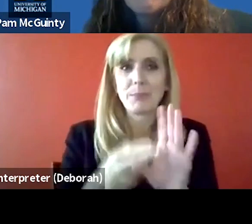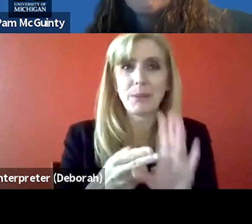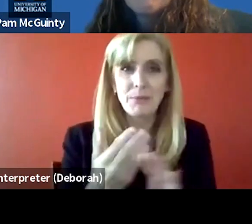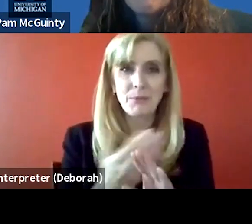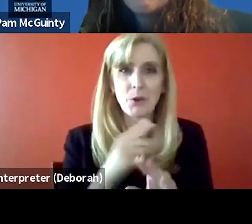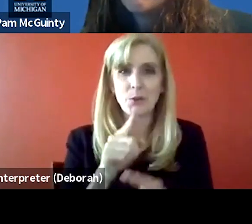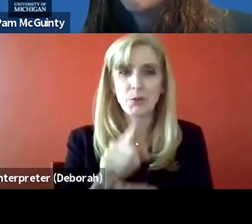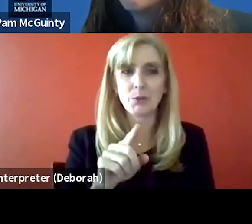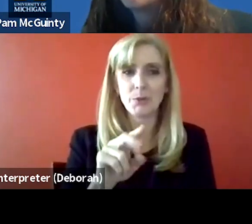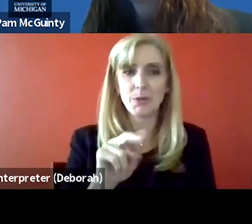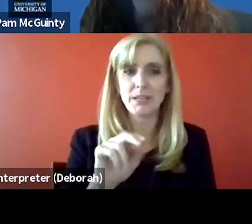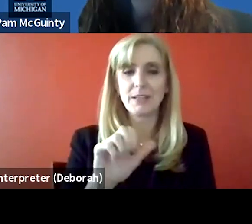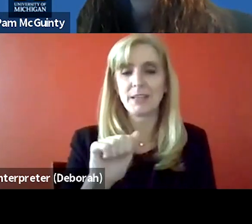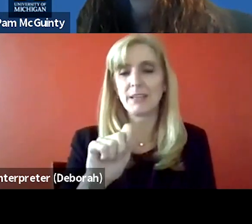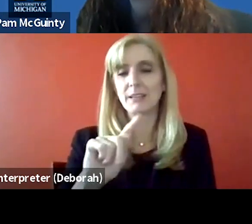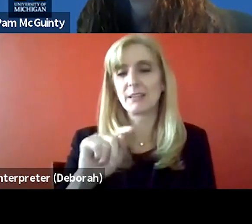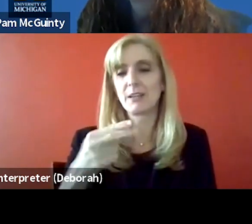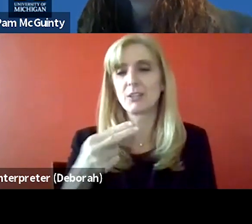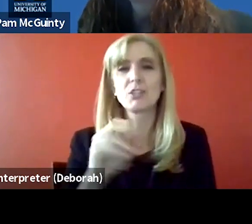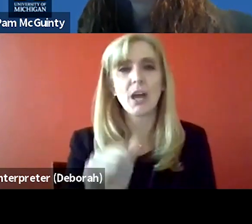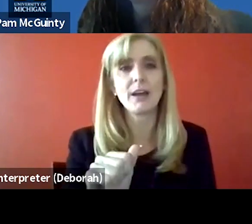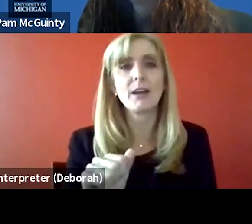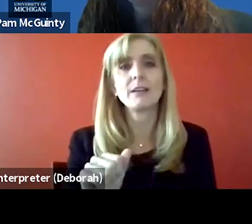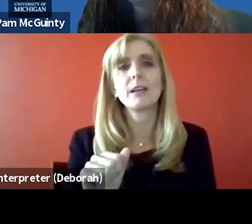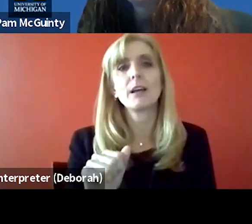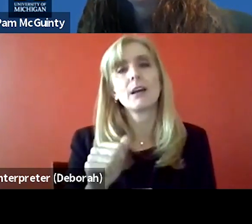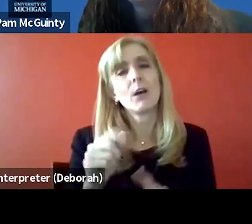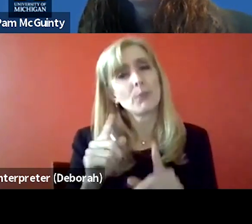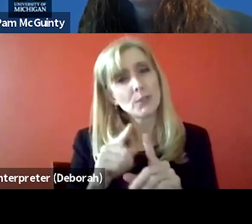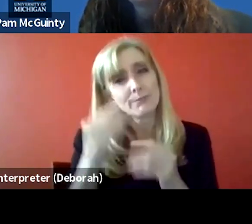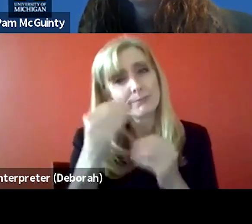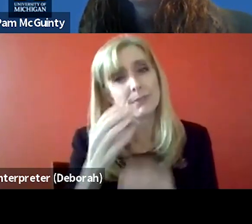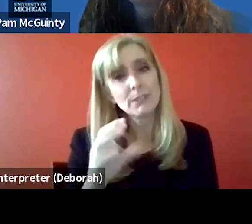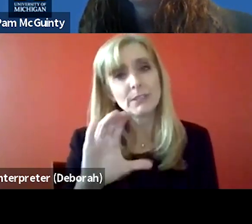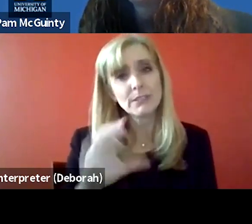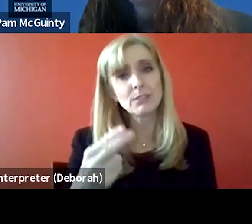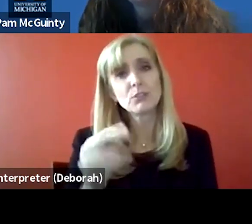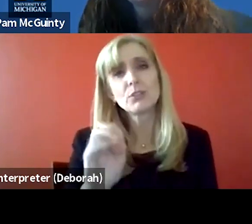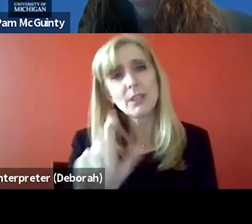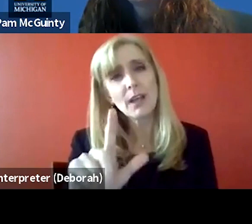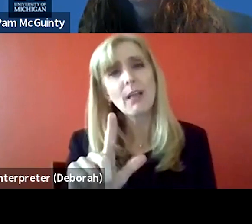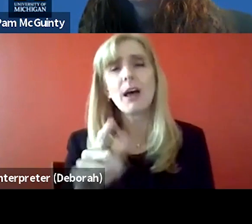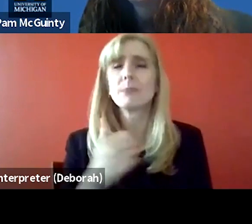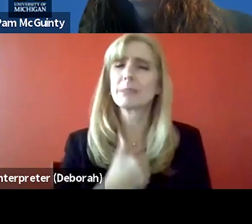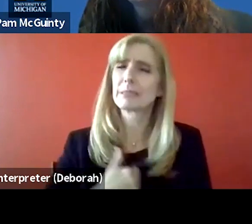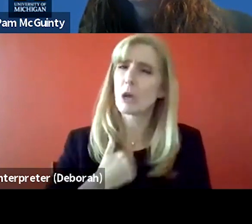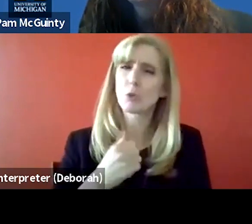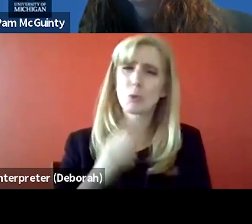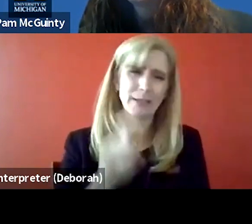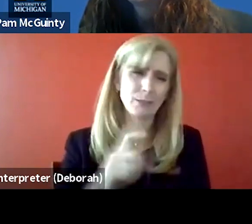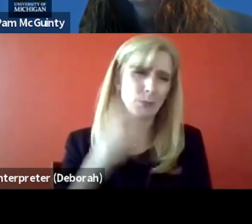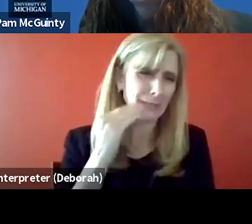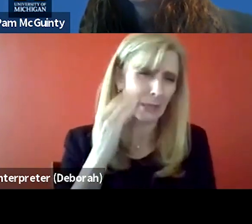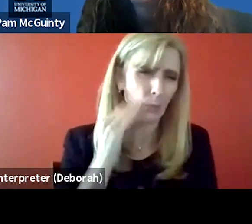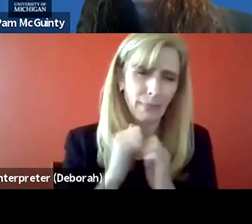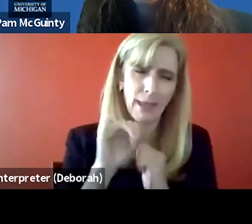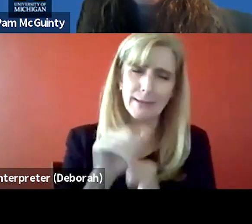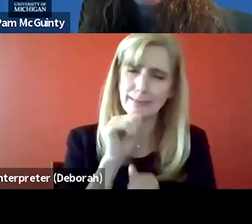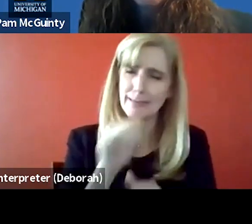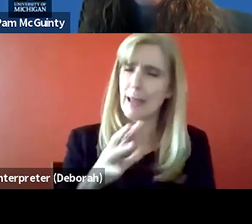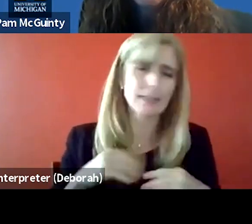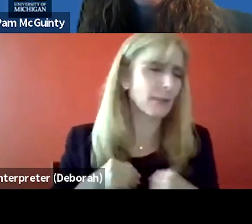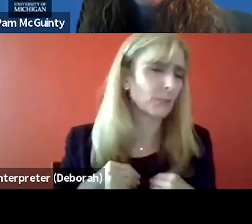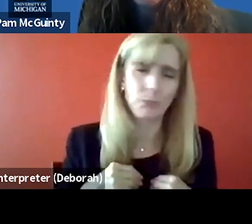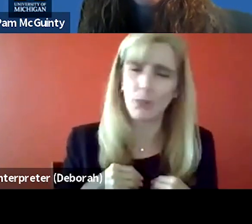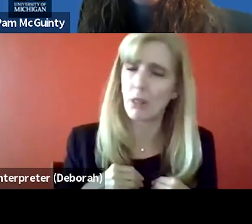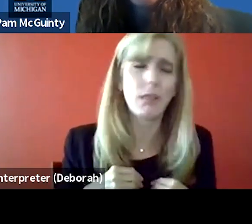going to say, well, first of all, Chanel, I am so sorry that you've had to deal with that. It's wildly unacceptable,